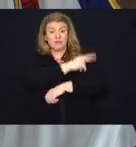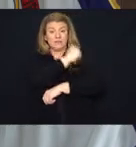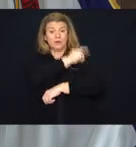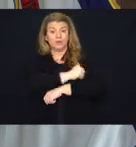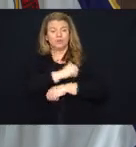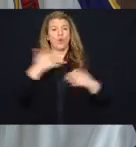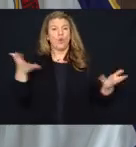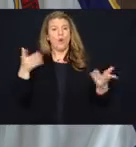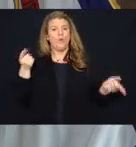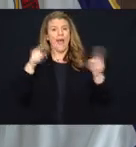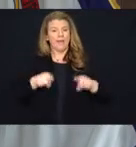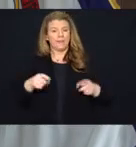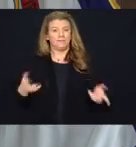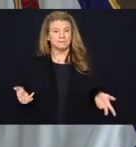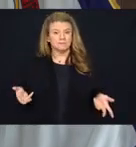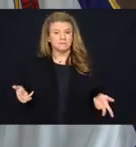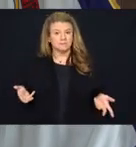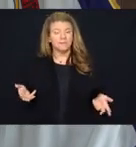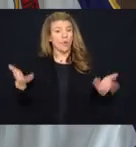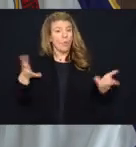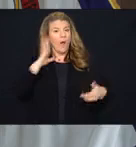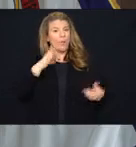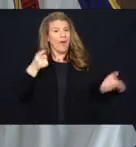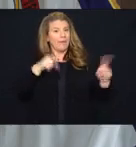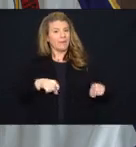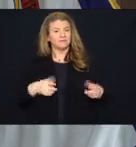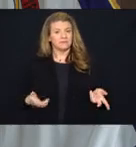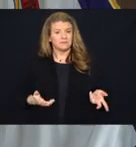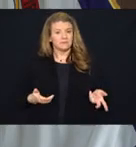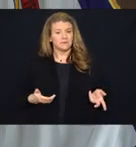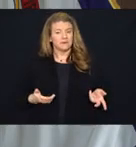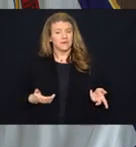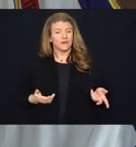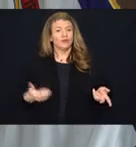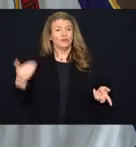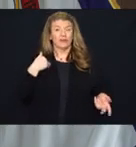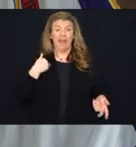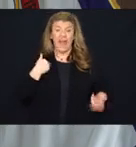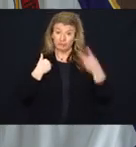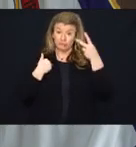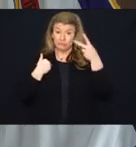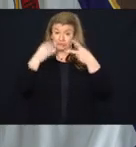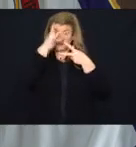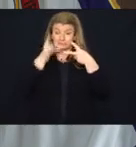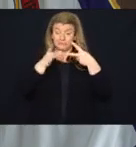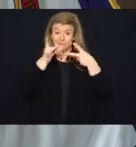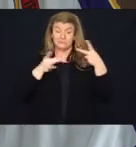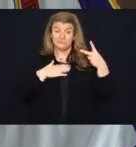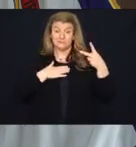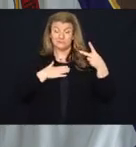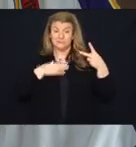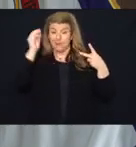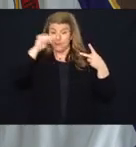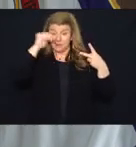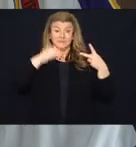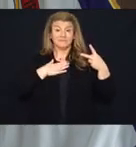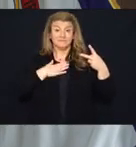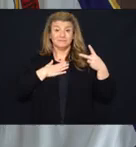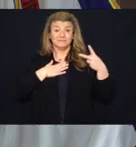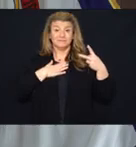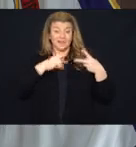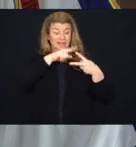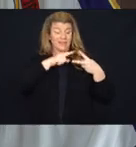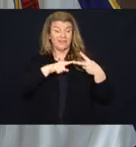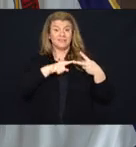what's going to happen? What is going to happen? You're going to have one or two choices in my book. And this is exactly what